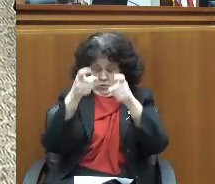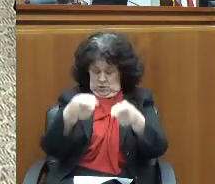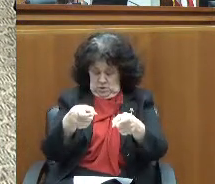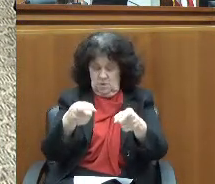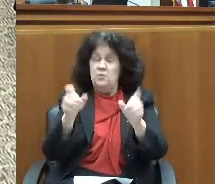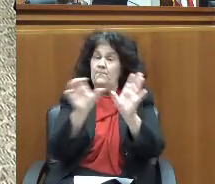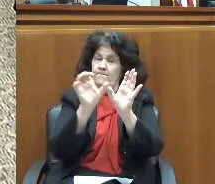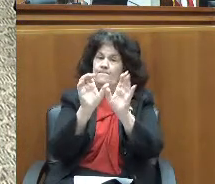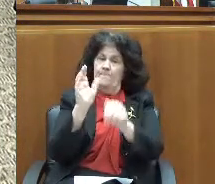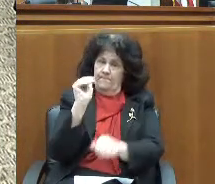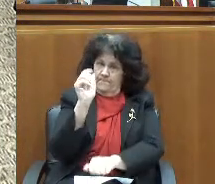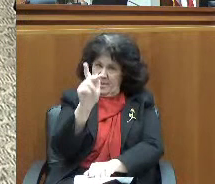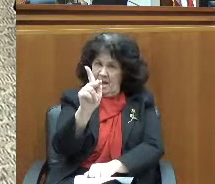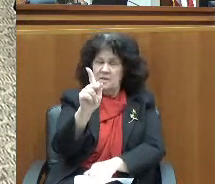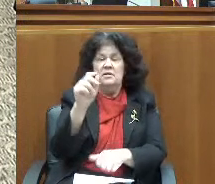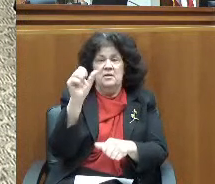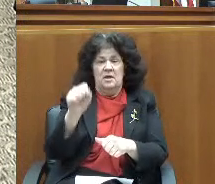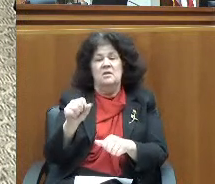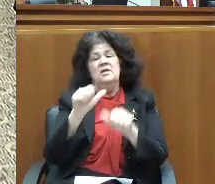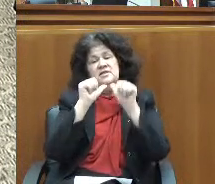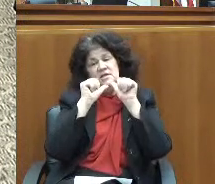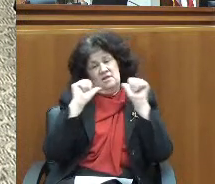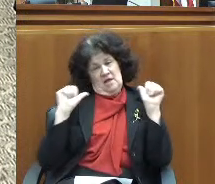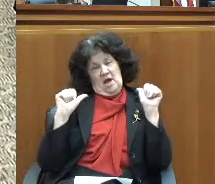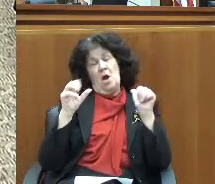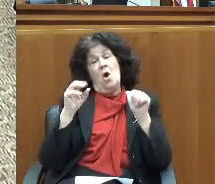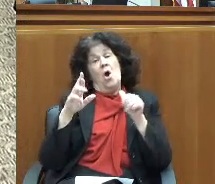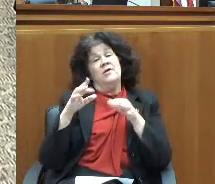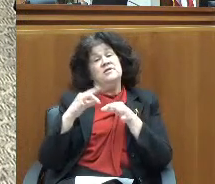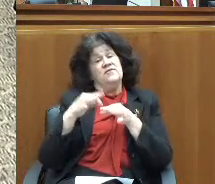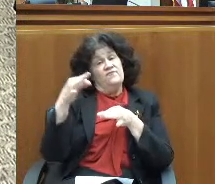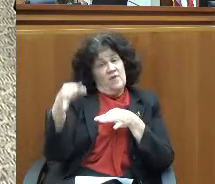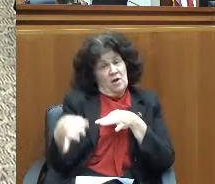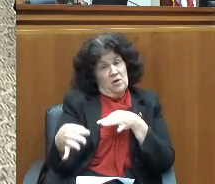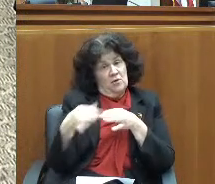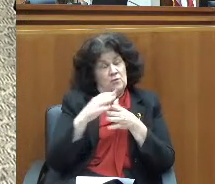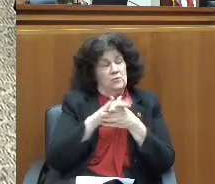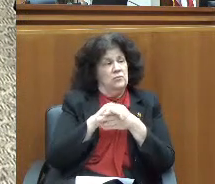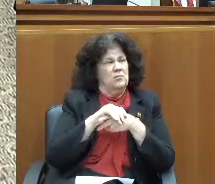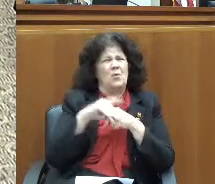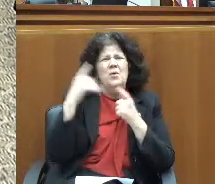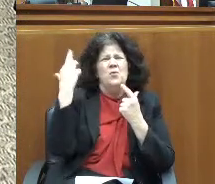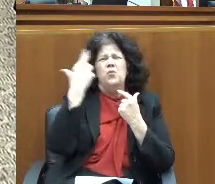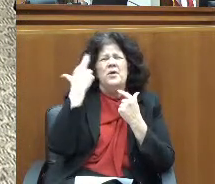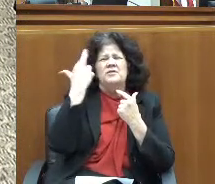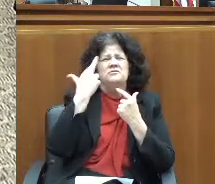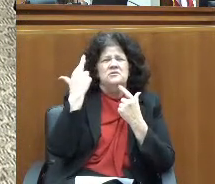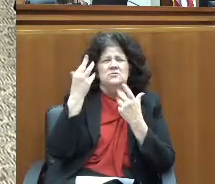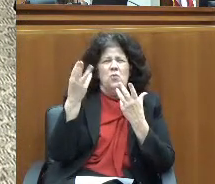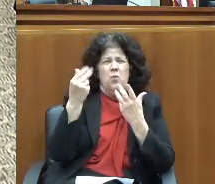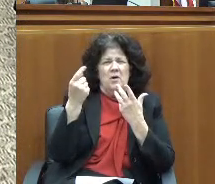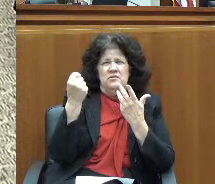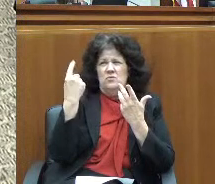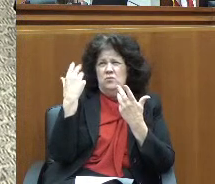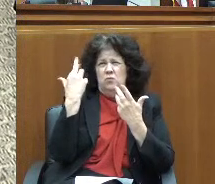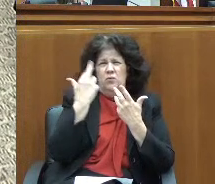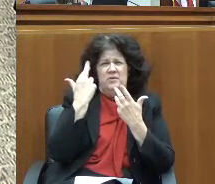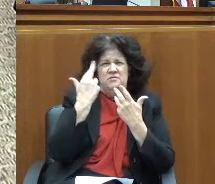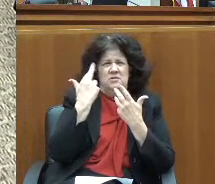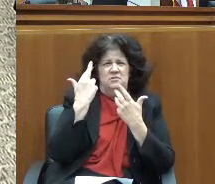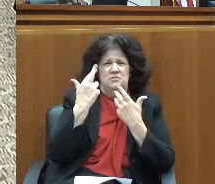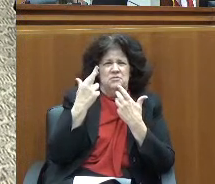reinstatement, deny it, or defer it till a different date. Yeah, but what are the reasons? Like, what are the things we have to